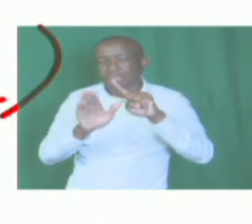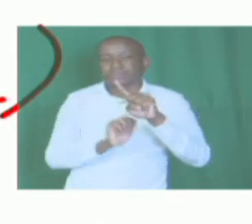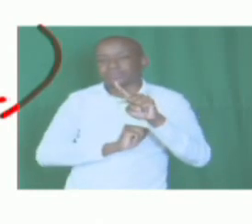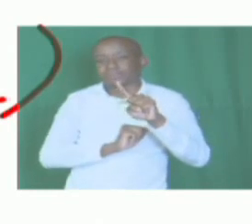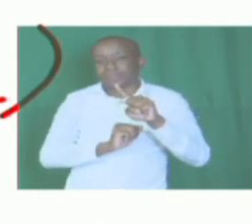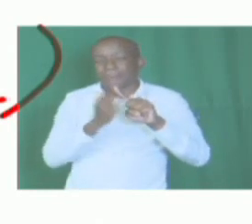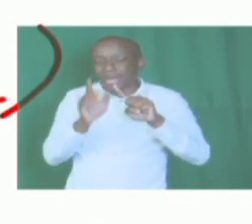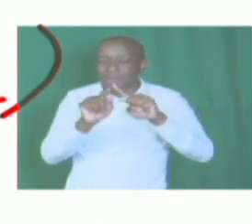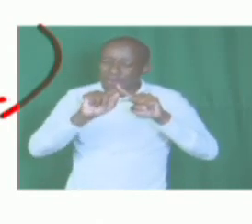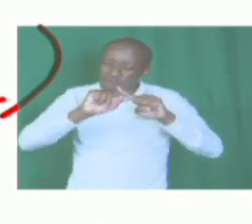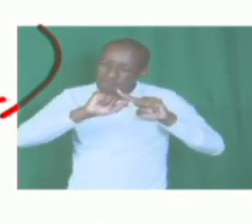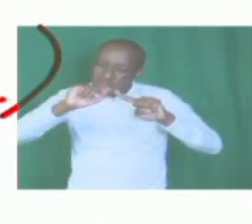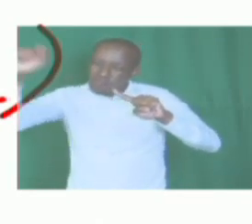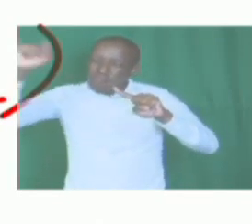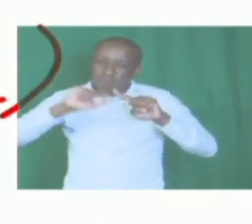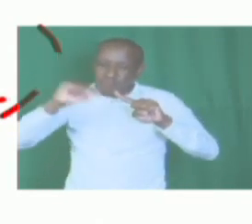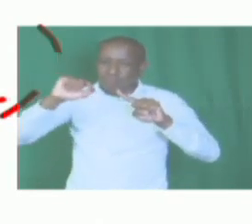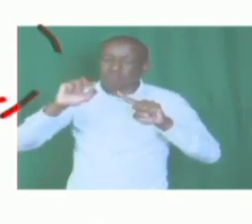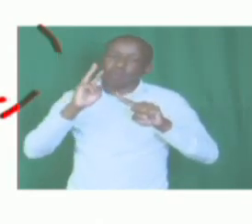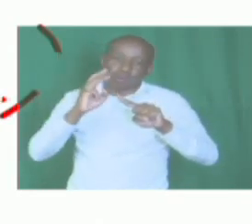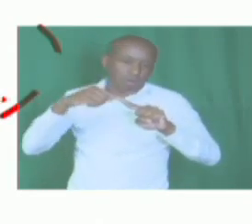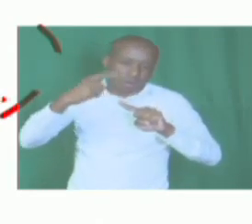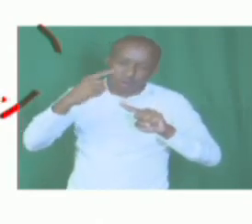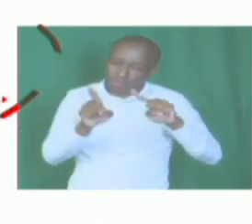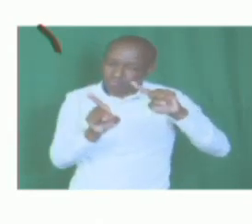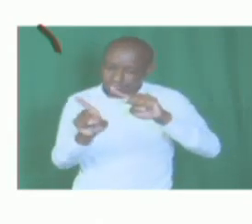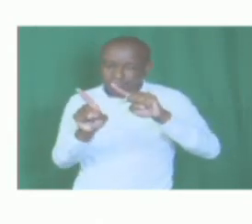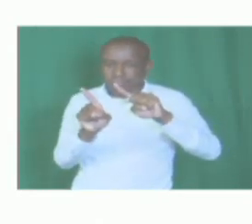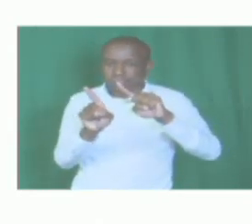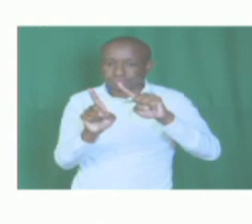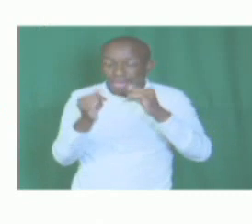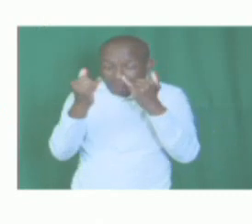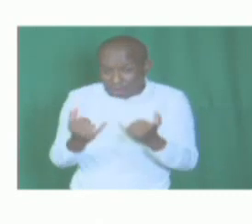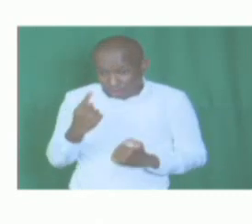them. But now here is what we want to look at.